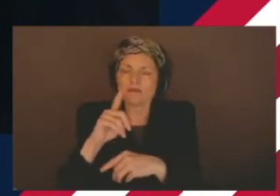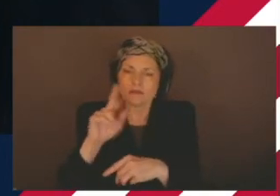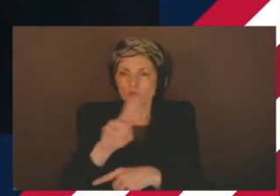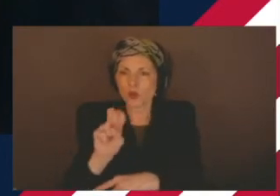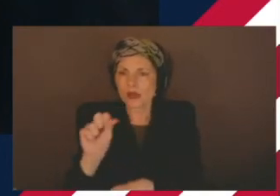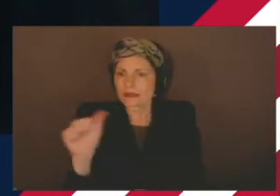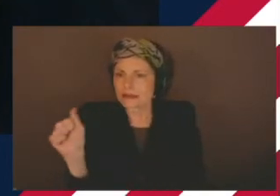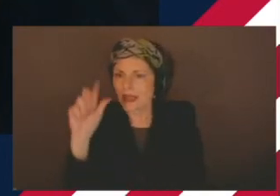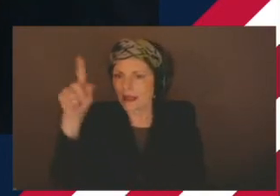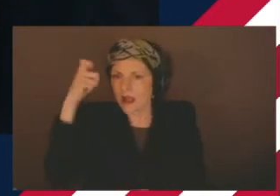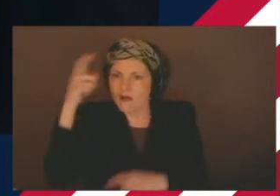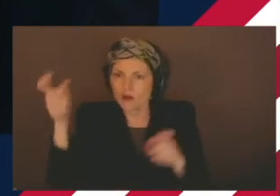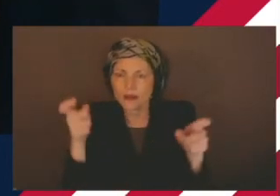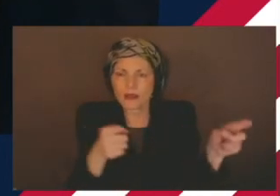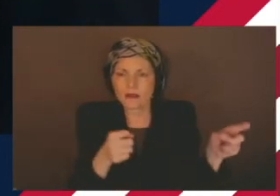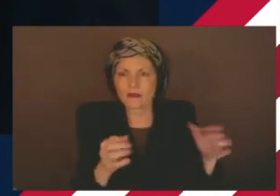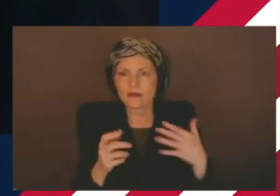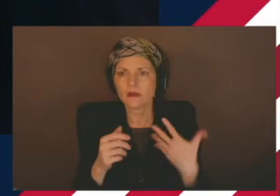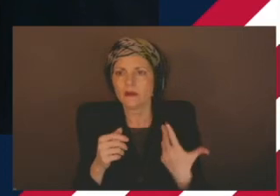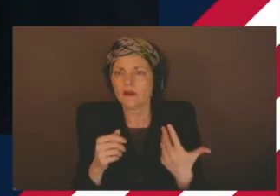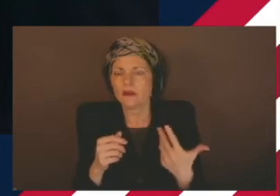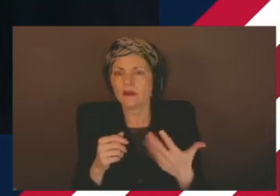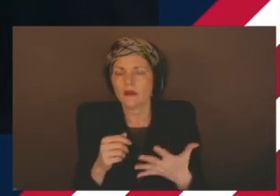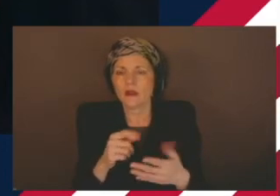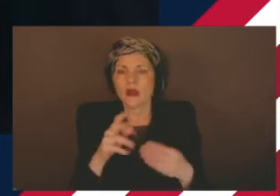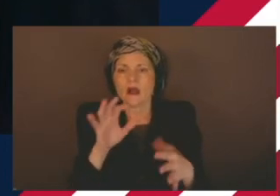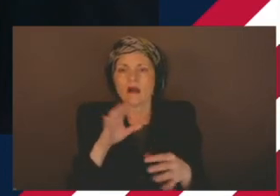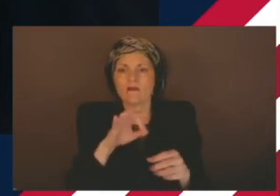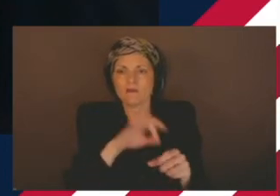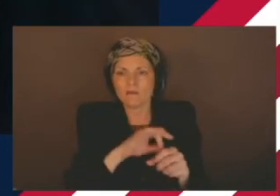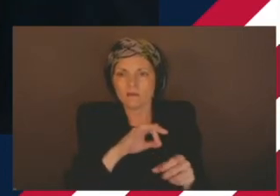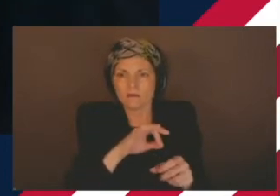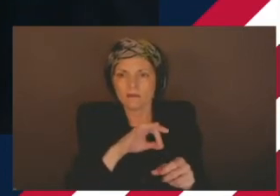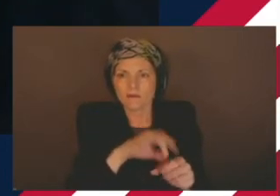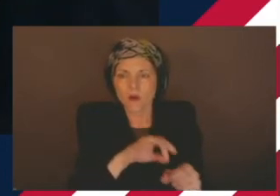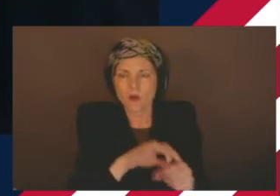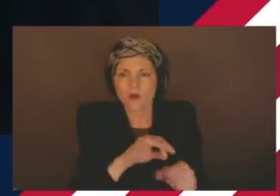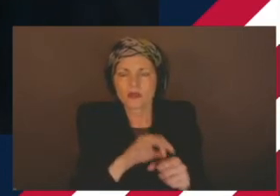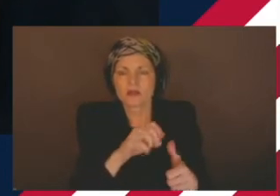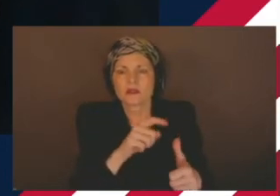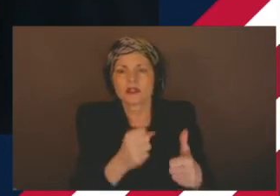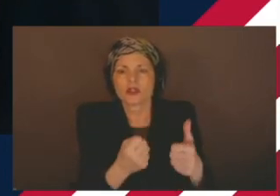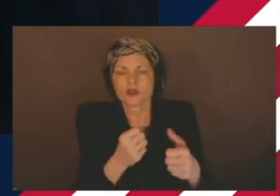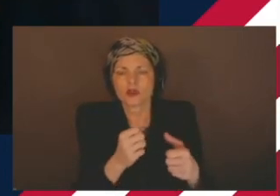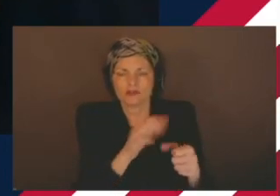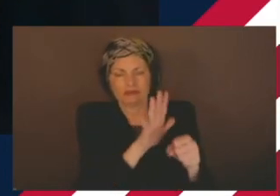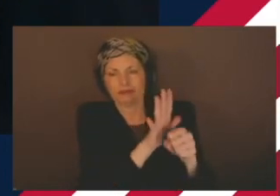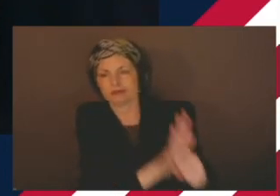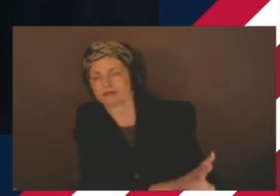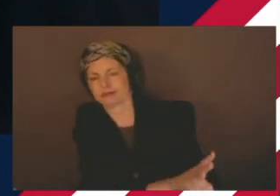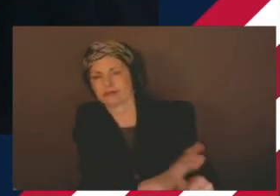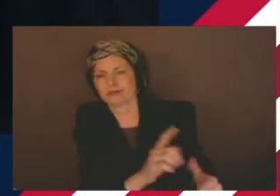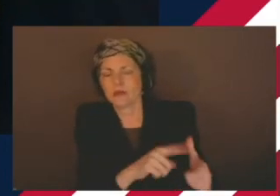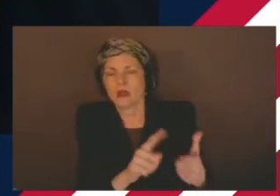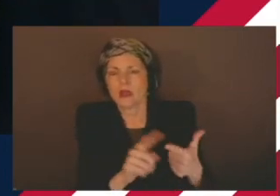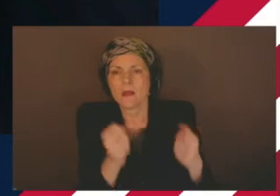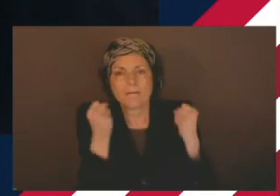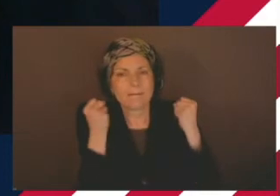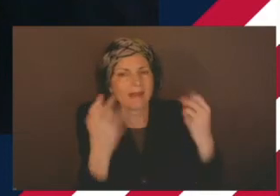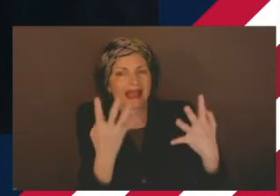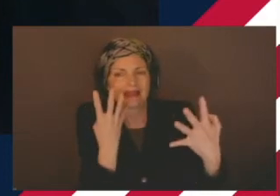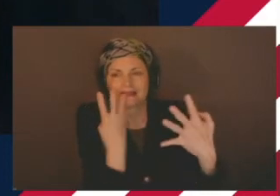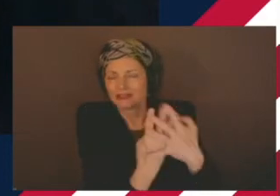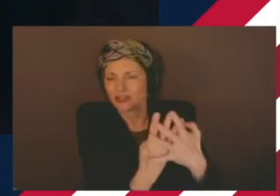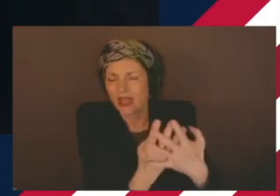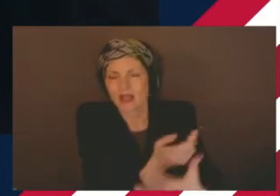to resegregation of public schools to mass incarceration, police violence, injustice toward our immigrant communities and our First